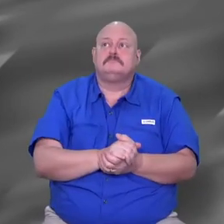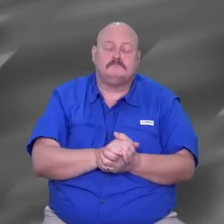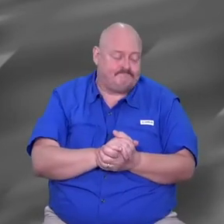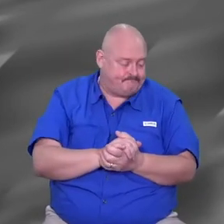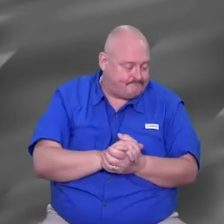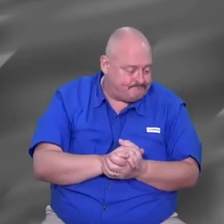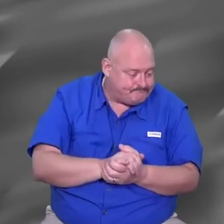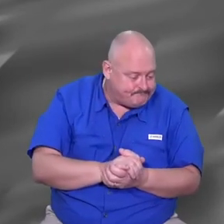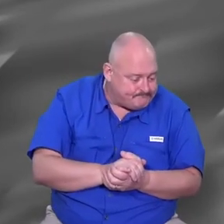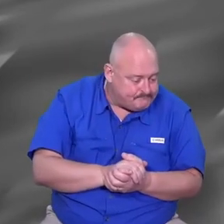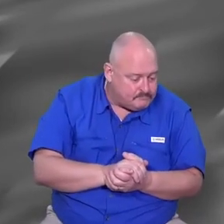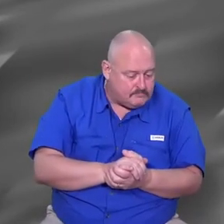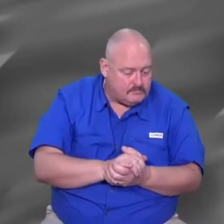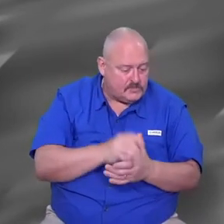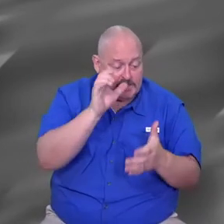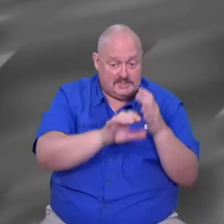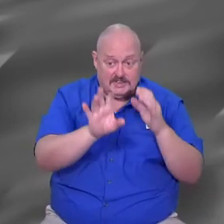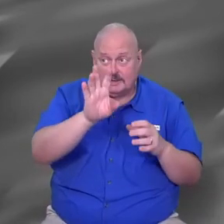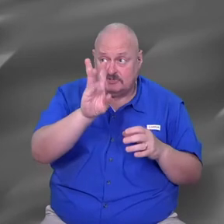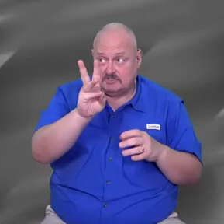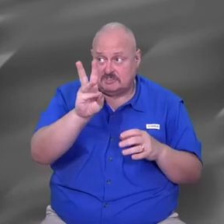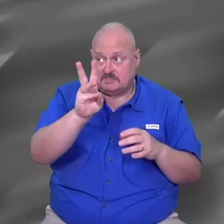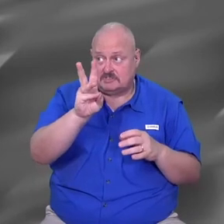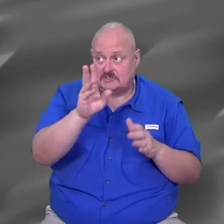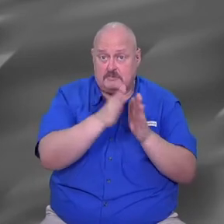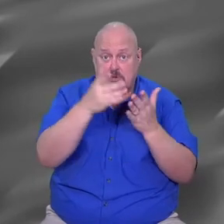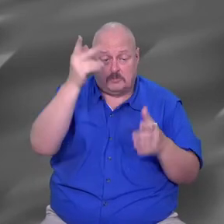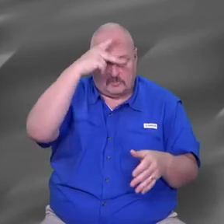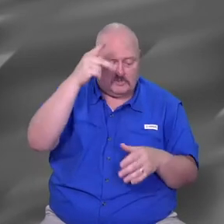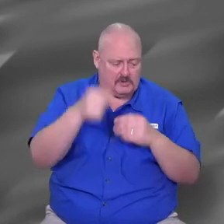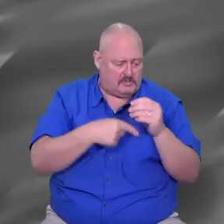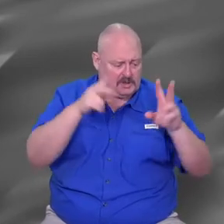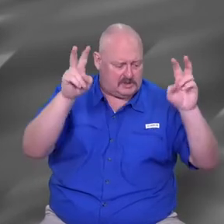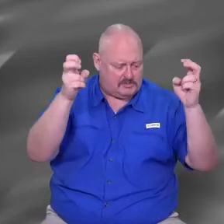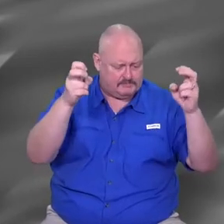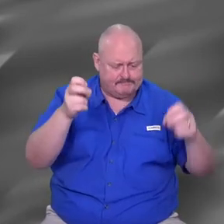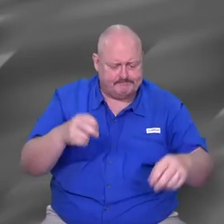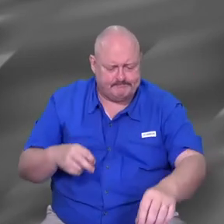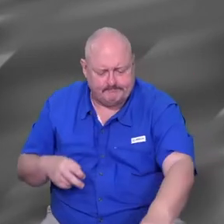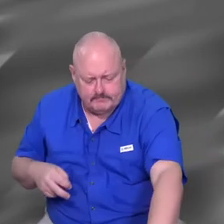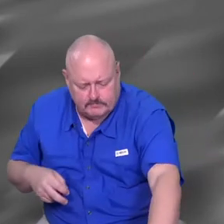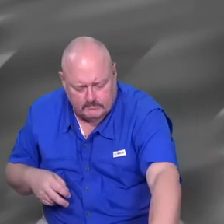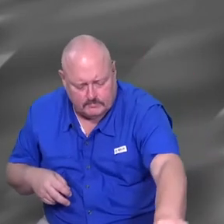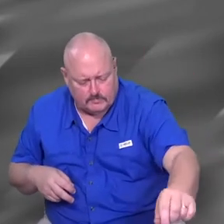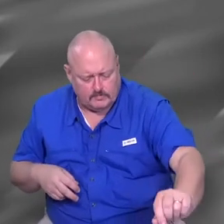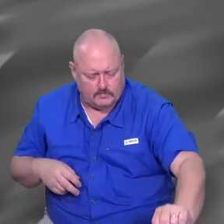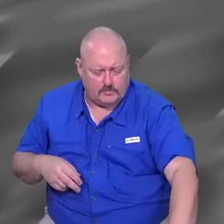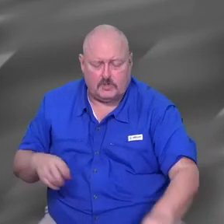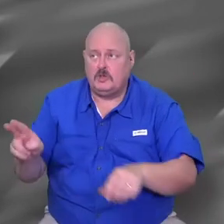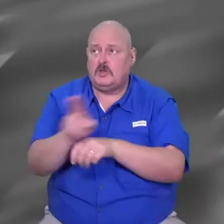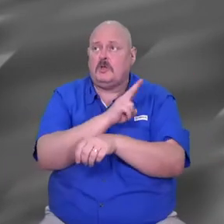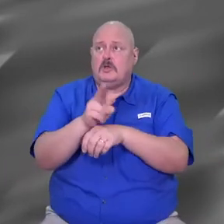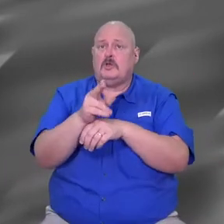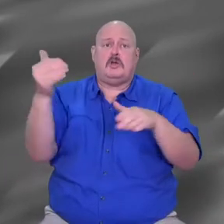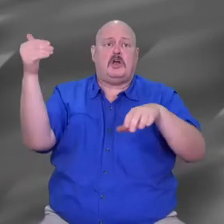expensive. When you get into chapter 6 of the book of Proverbs, it deals with a subject matter that is used in